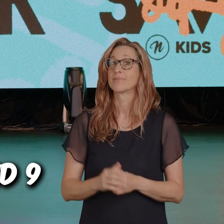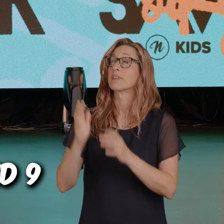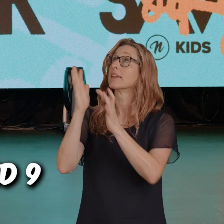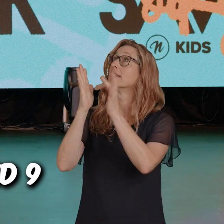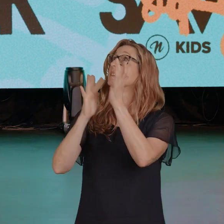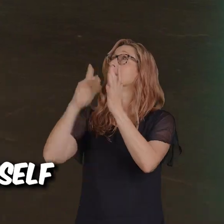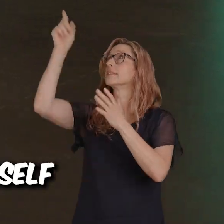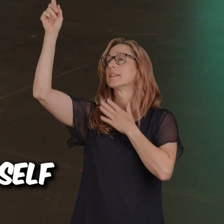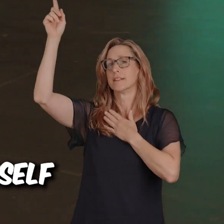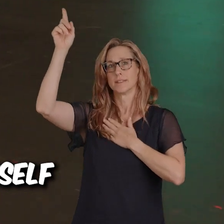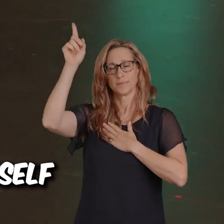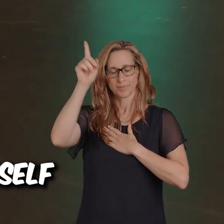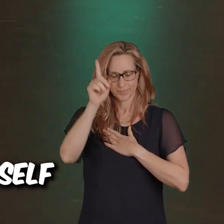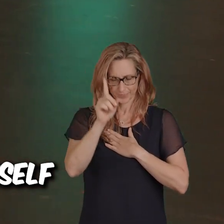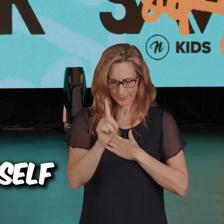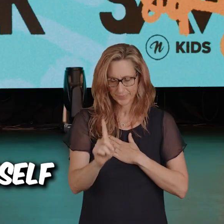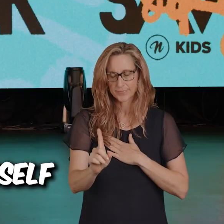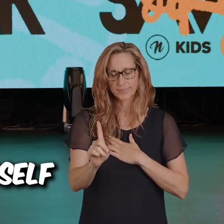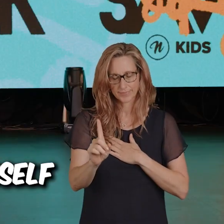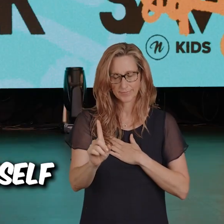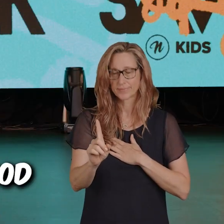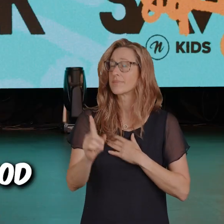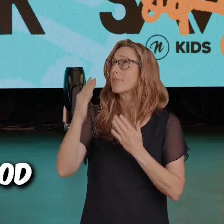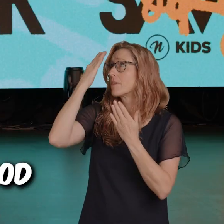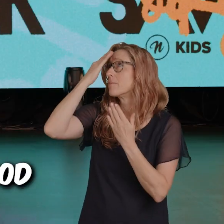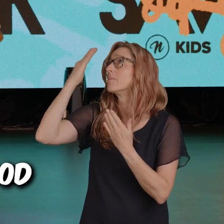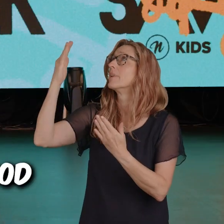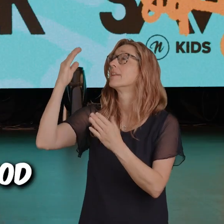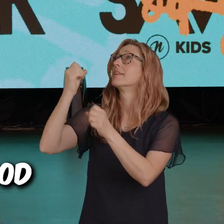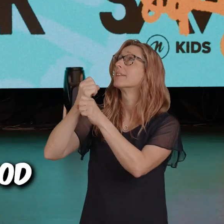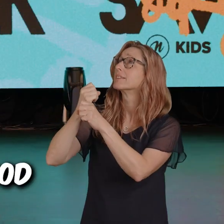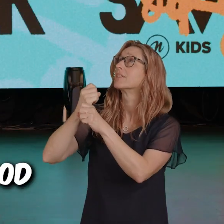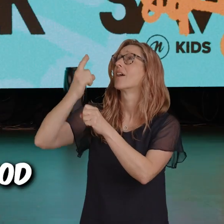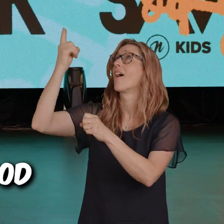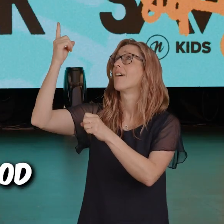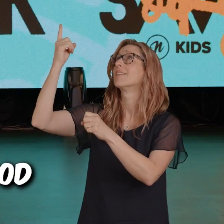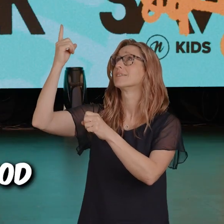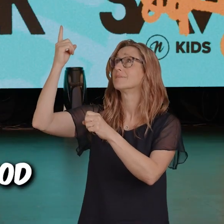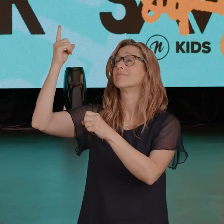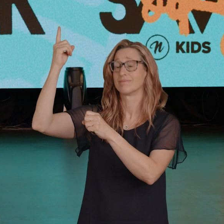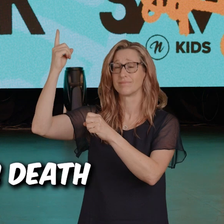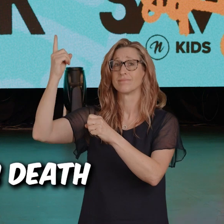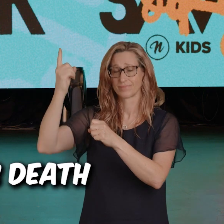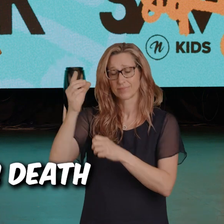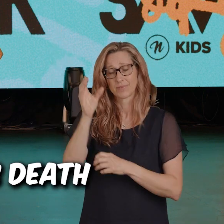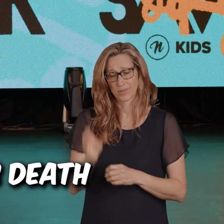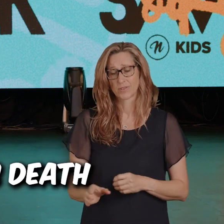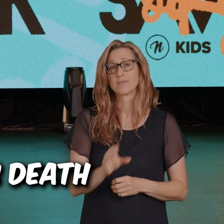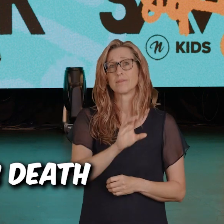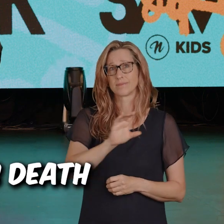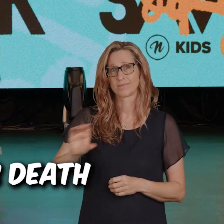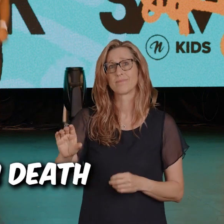and 9. Jesus humbled himself in obedience to God and died